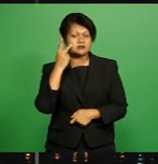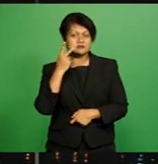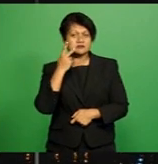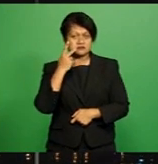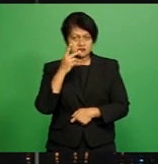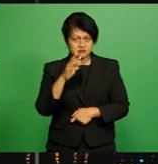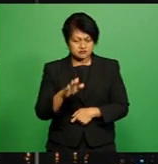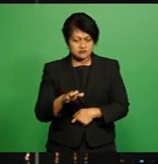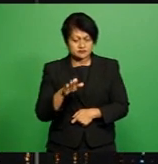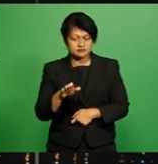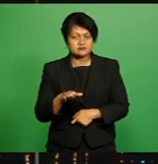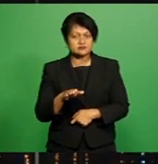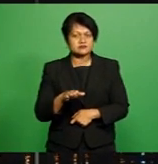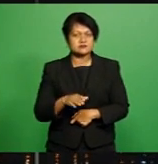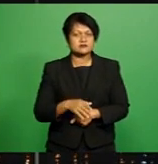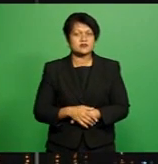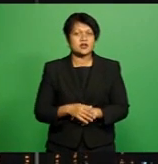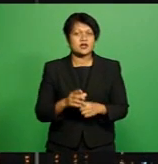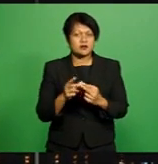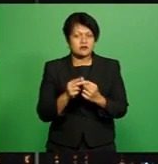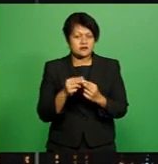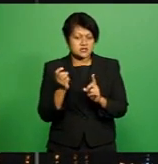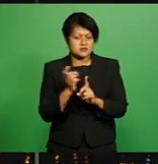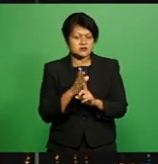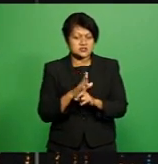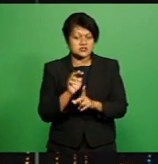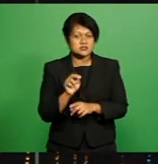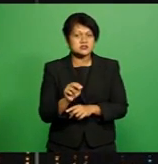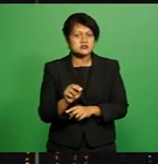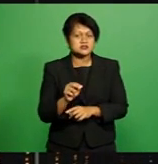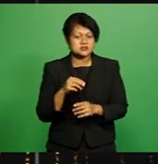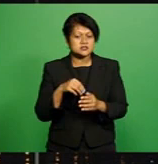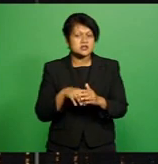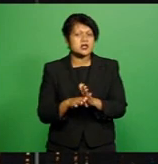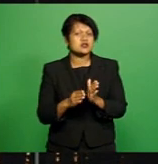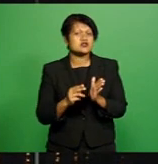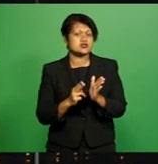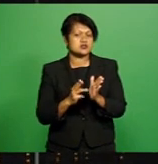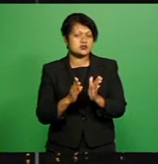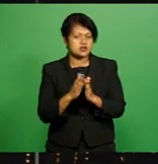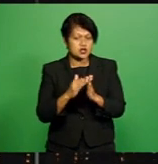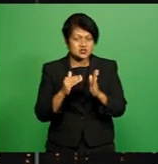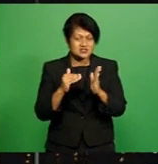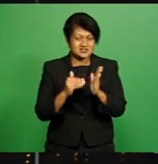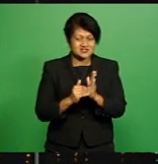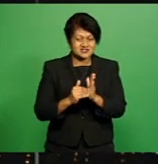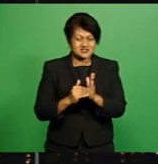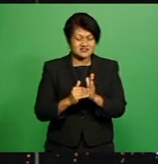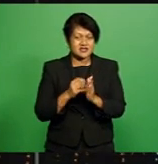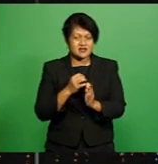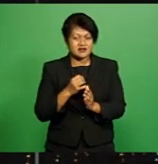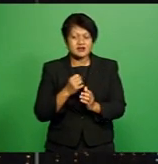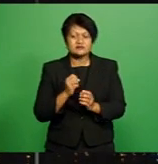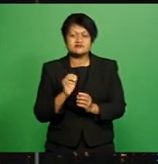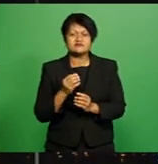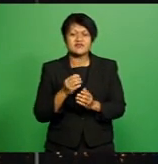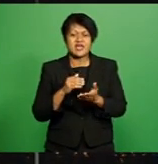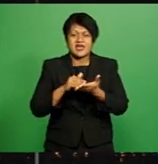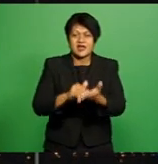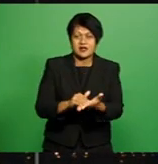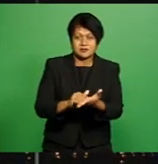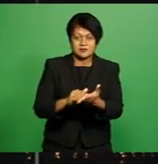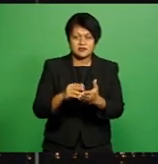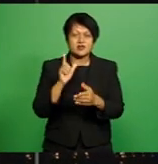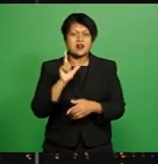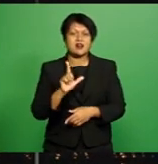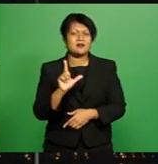child with special needs in New Zealand have reached out to help Lambasa Special School with